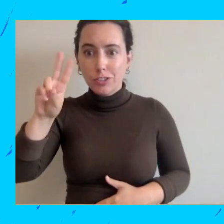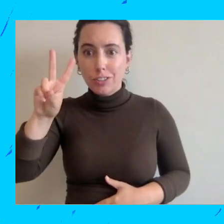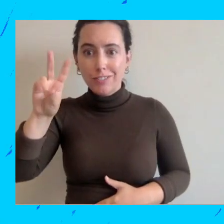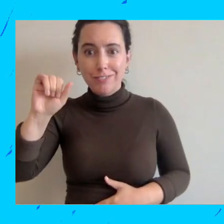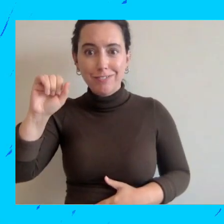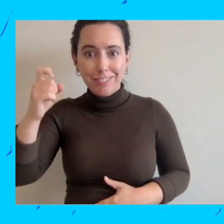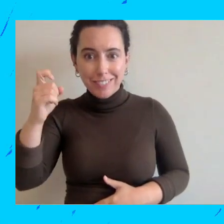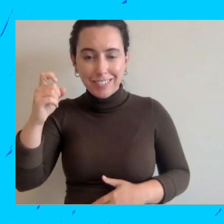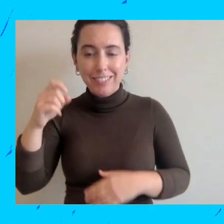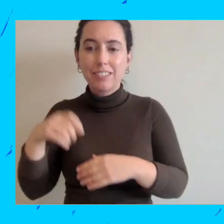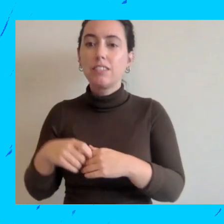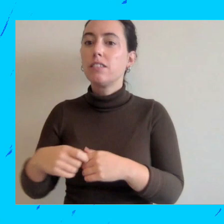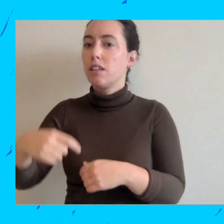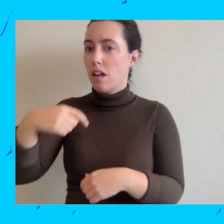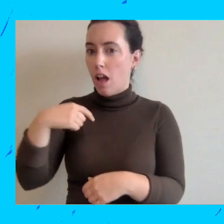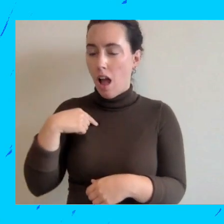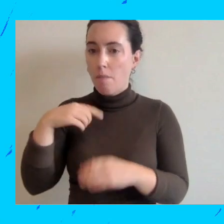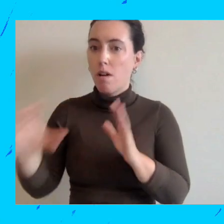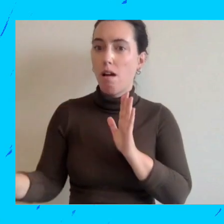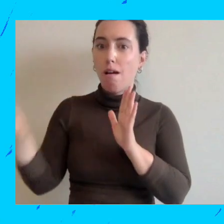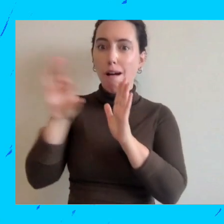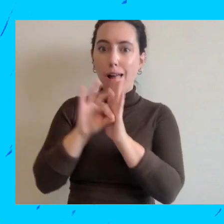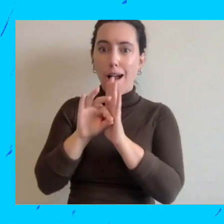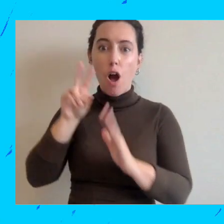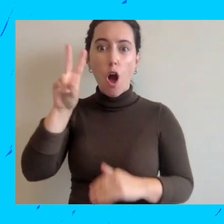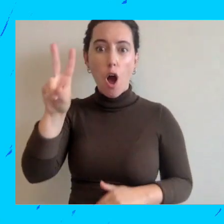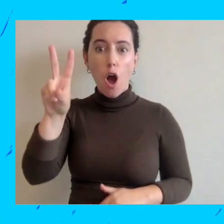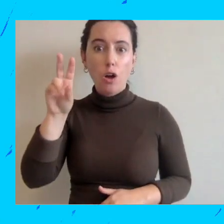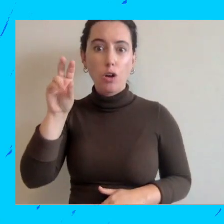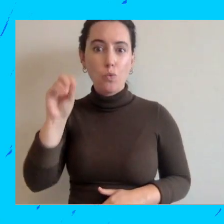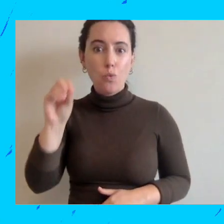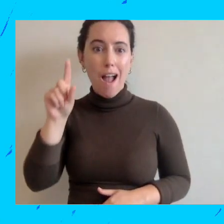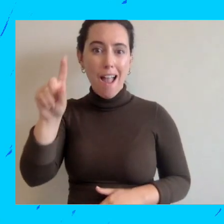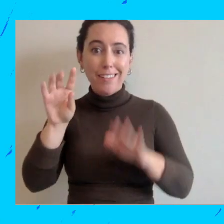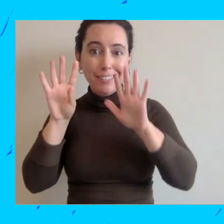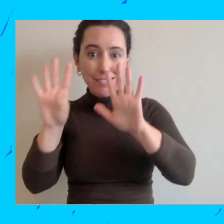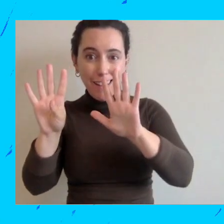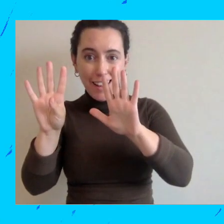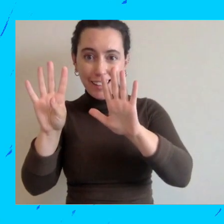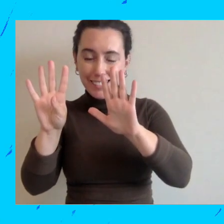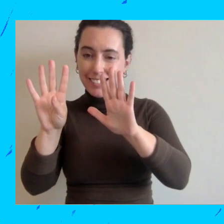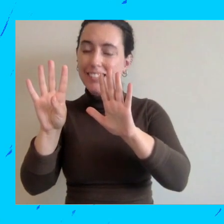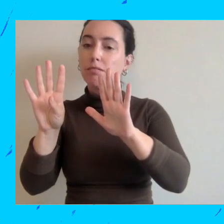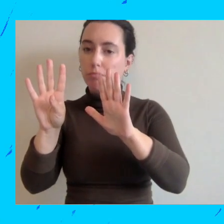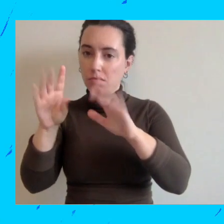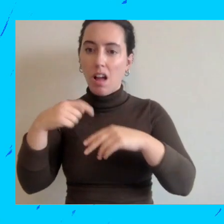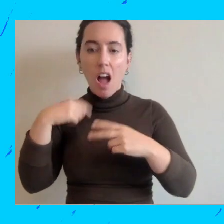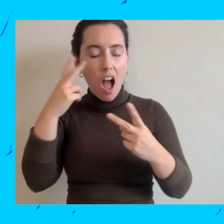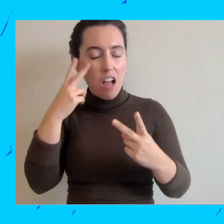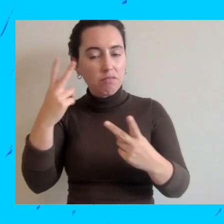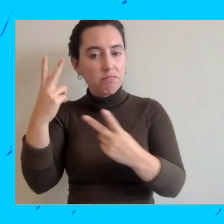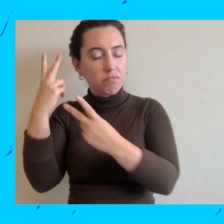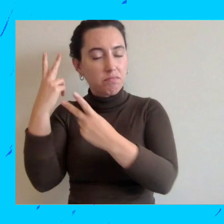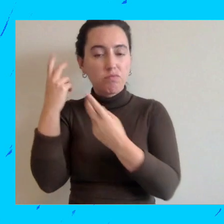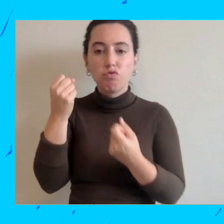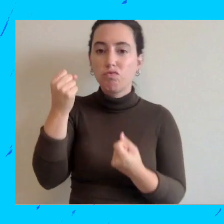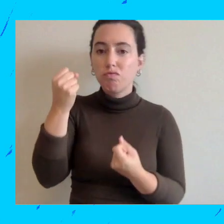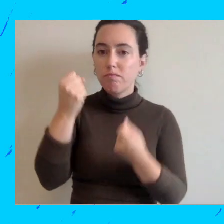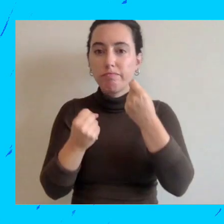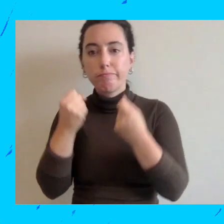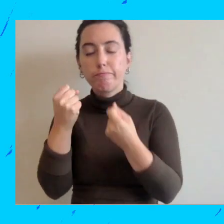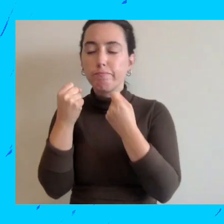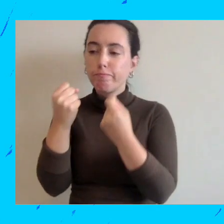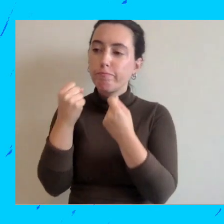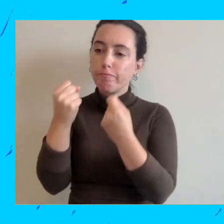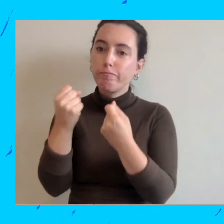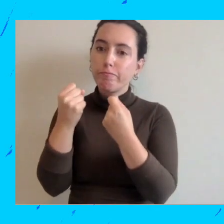of June. So I was driving back home, I remember, and suddenly it hit me,